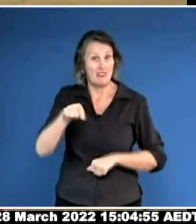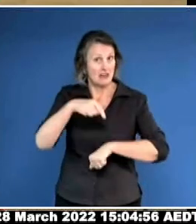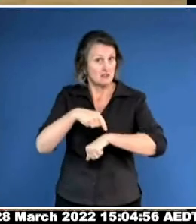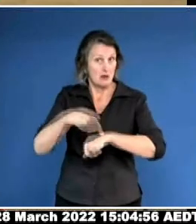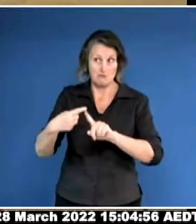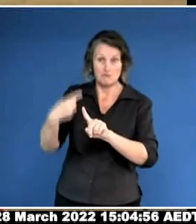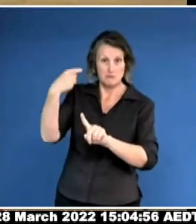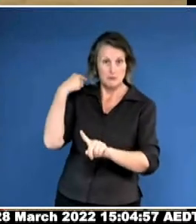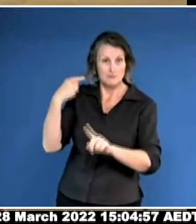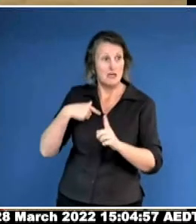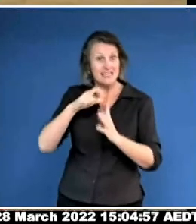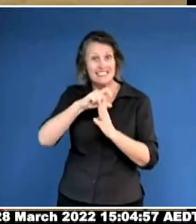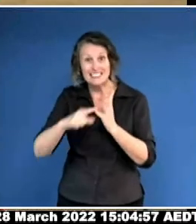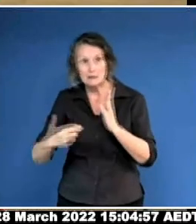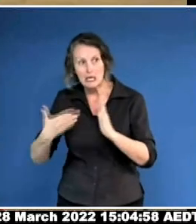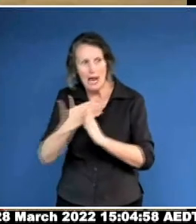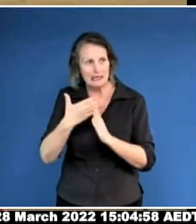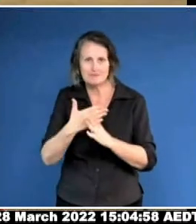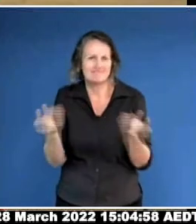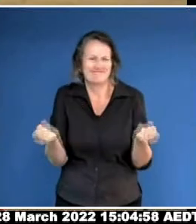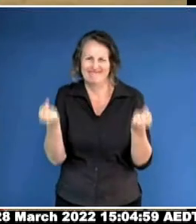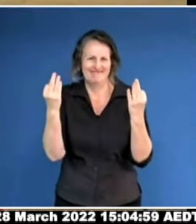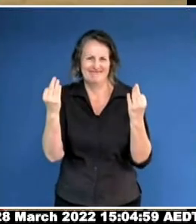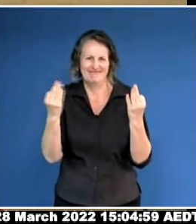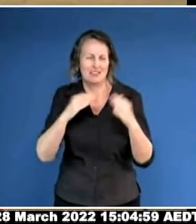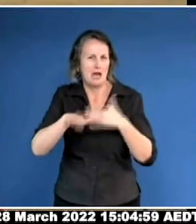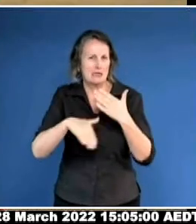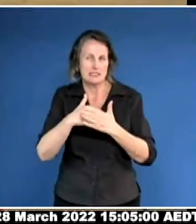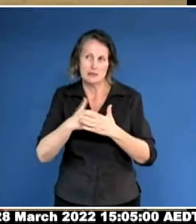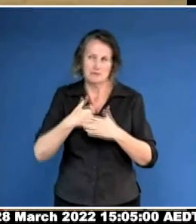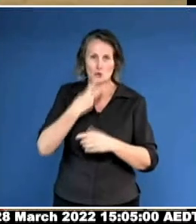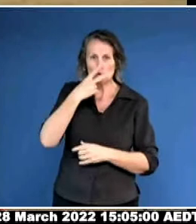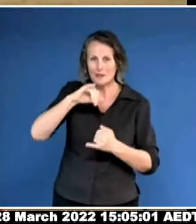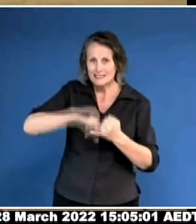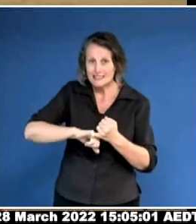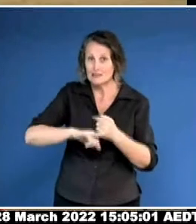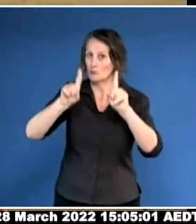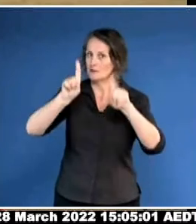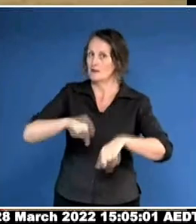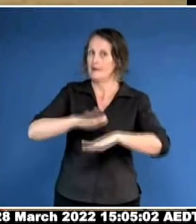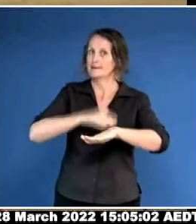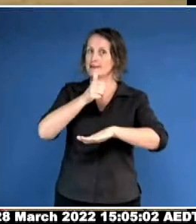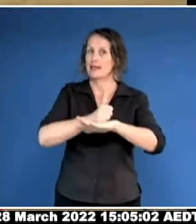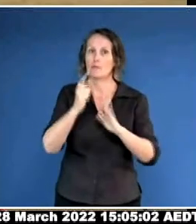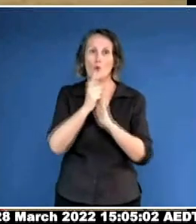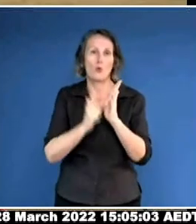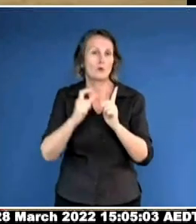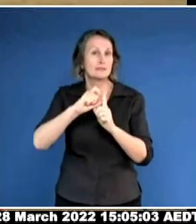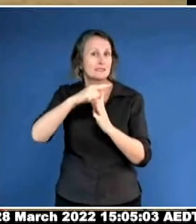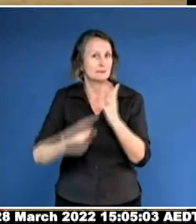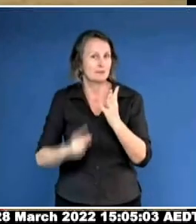enforce disability access until I was in my 20s, when the Disability Discrimination Act was introduced.